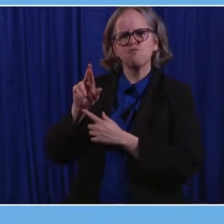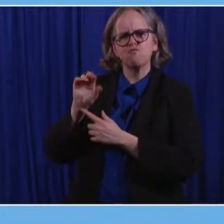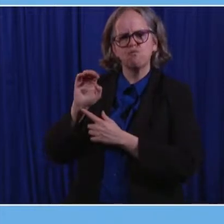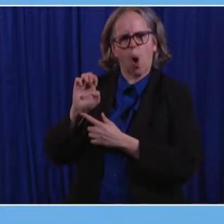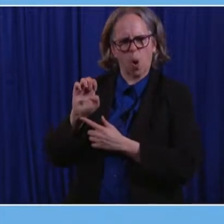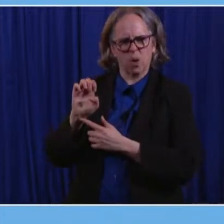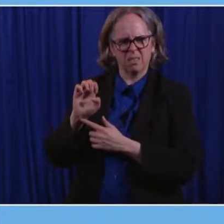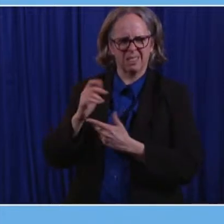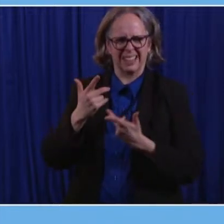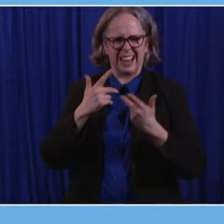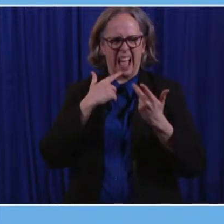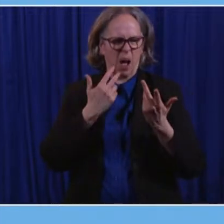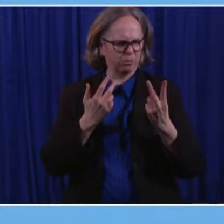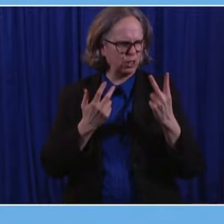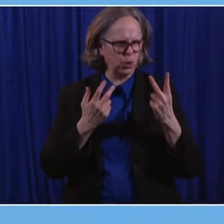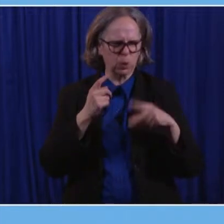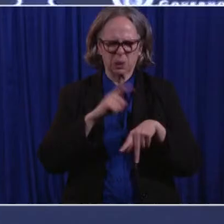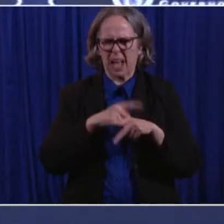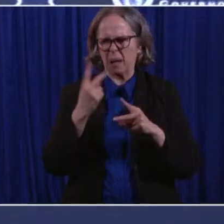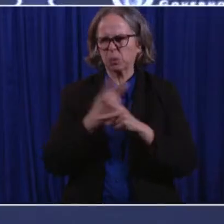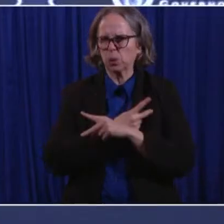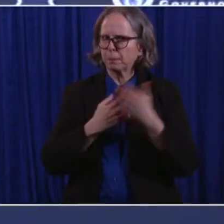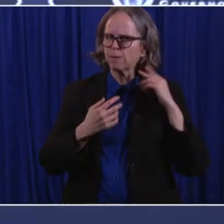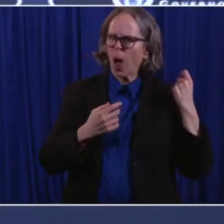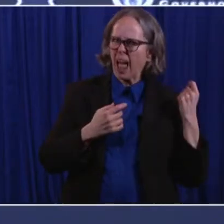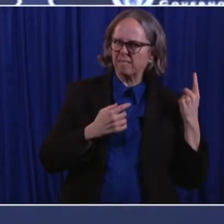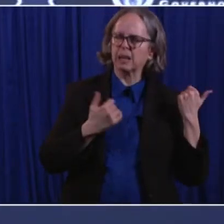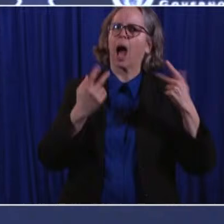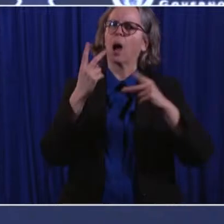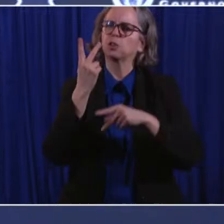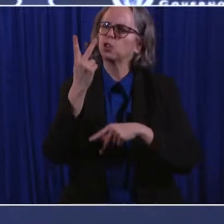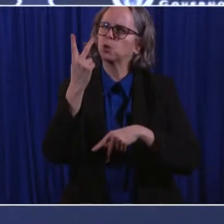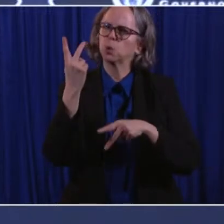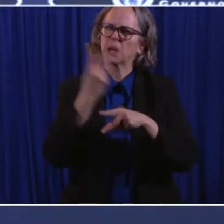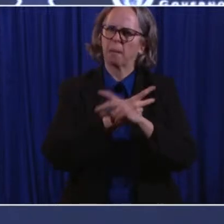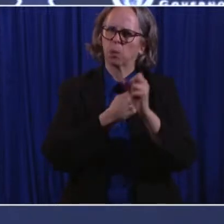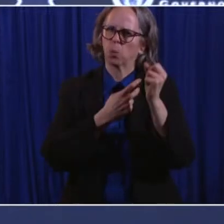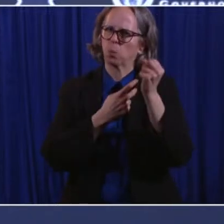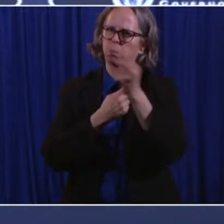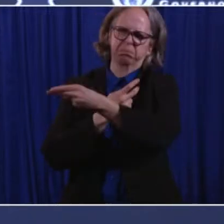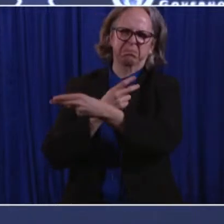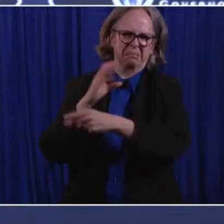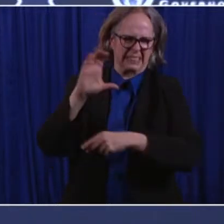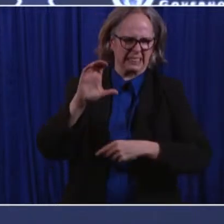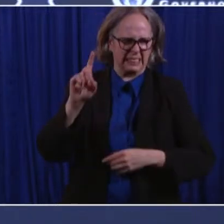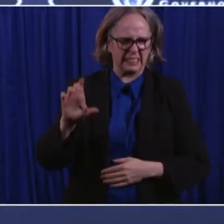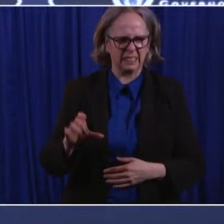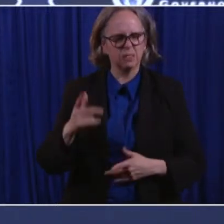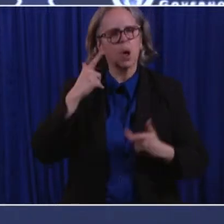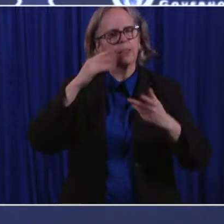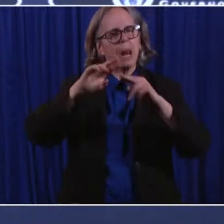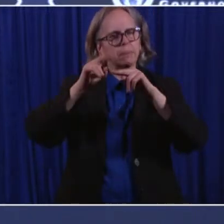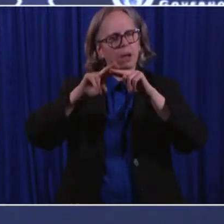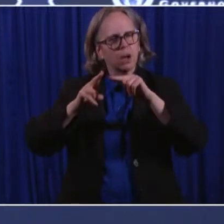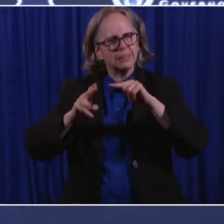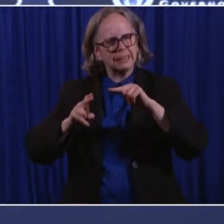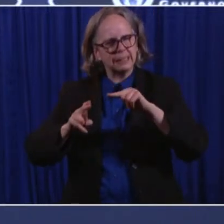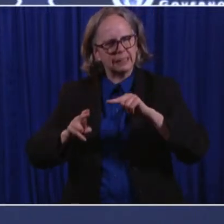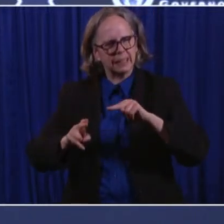again, even the top county, these are moving down. We're very happy about that.